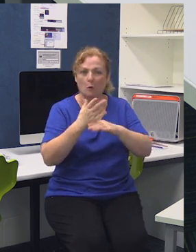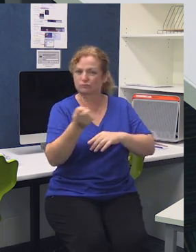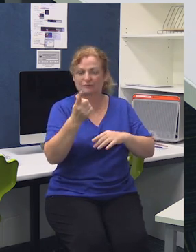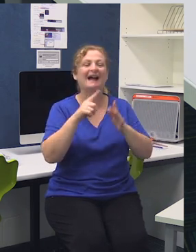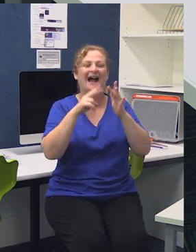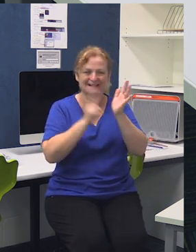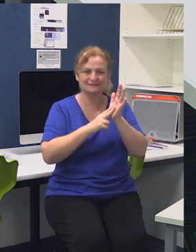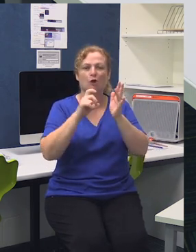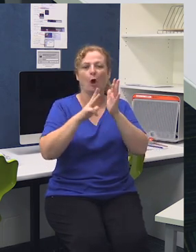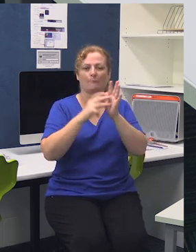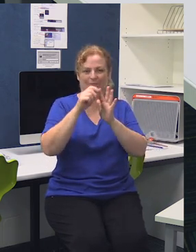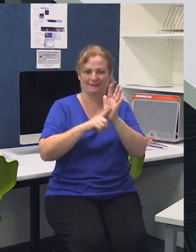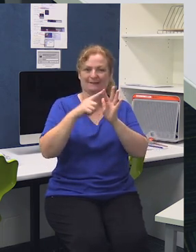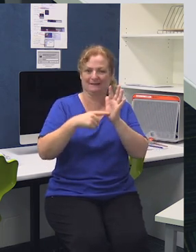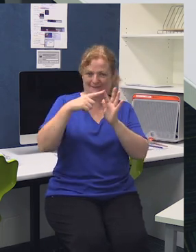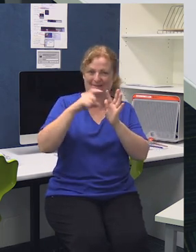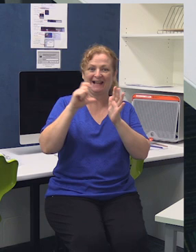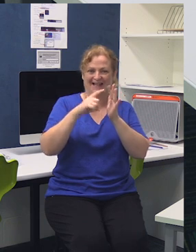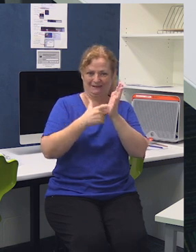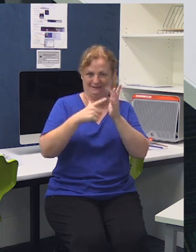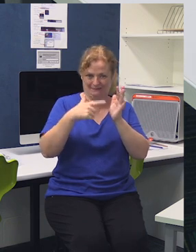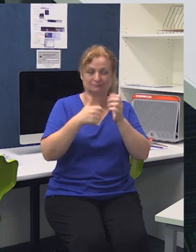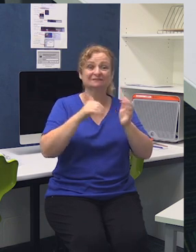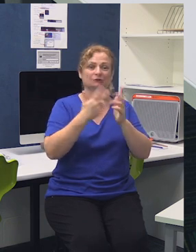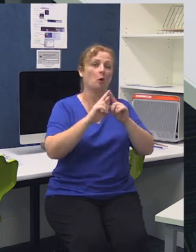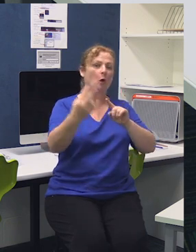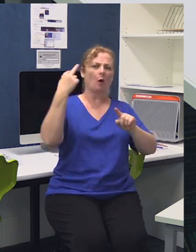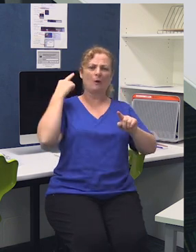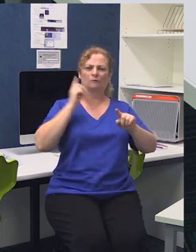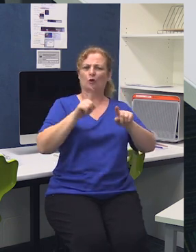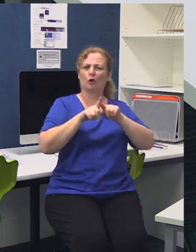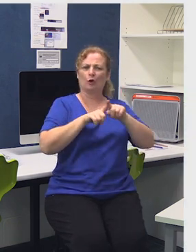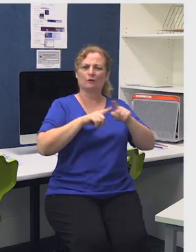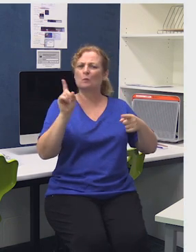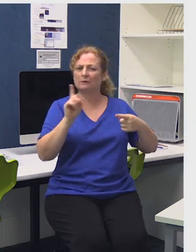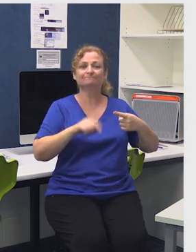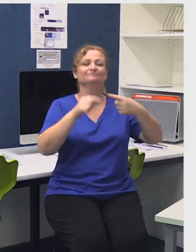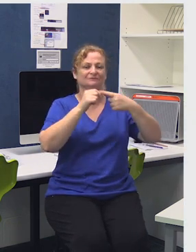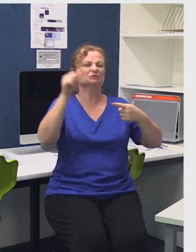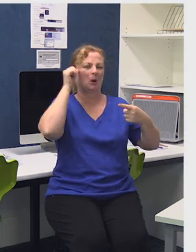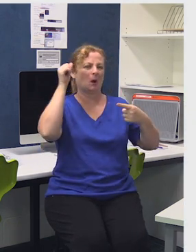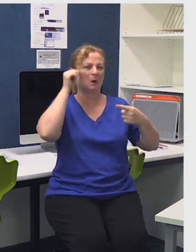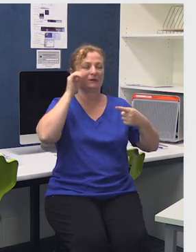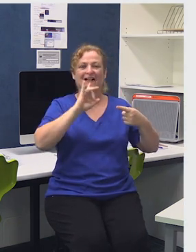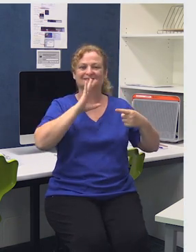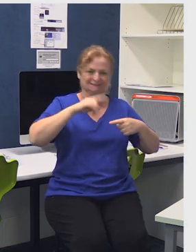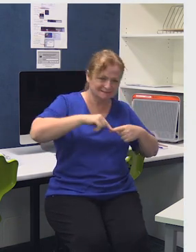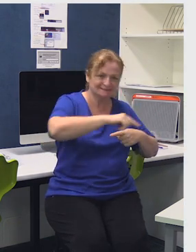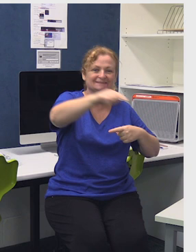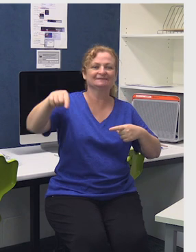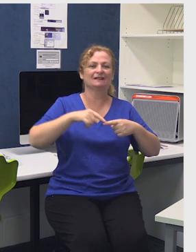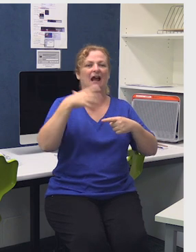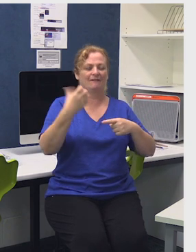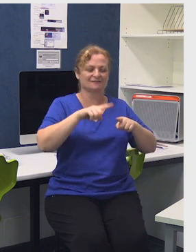Let's review what we've learnt today. We now know that an electrical circuit is made up of